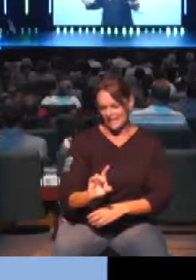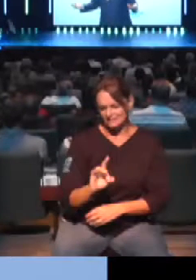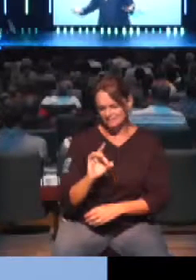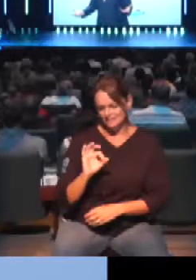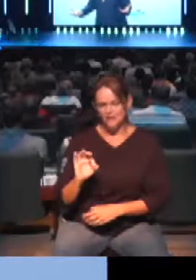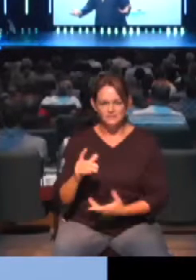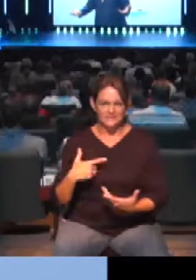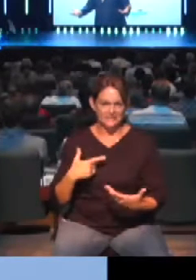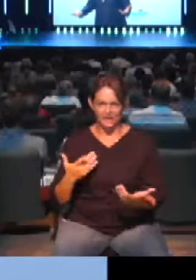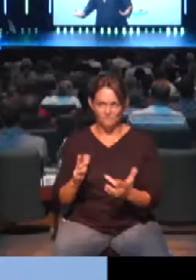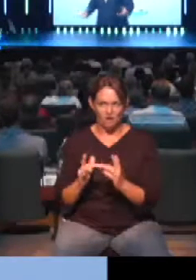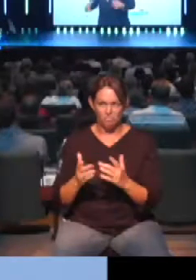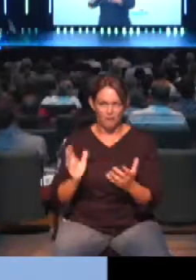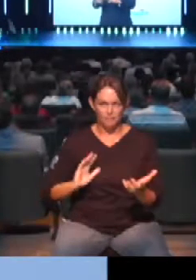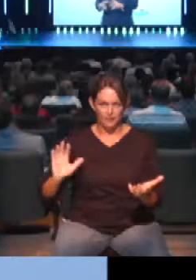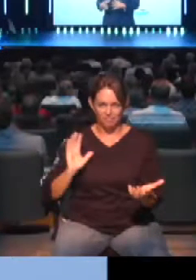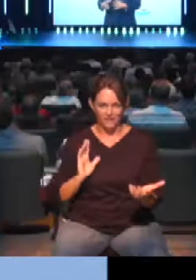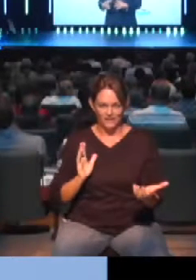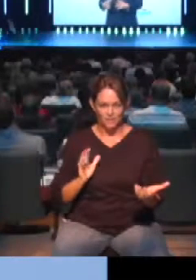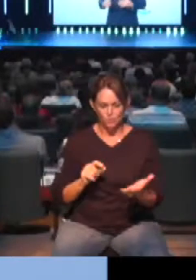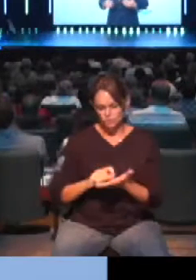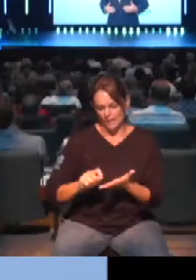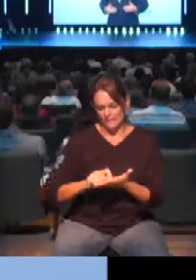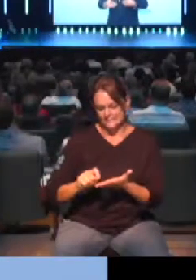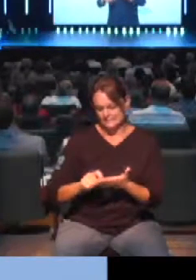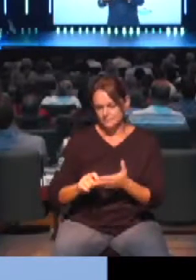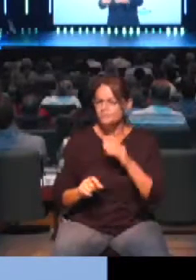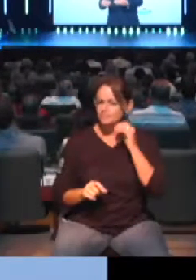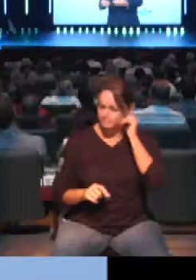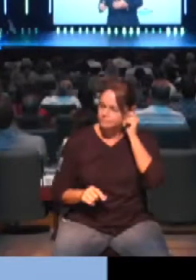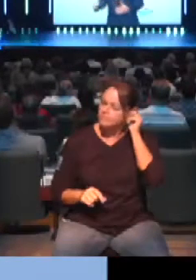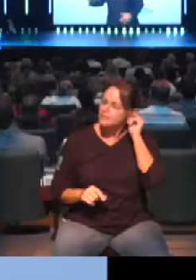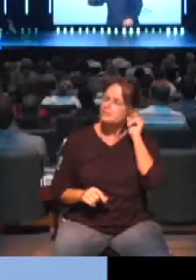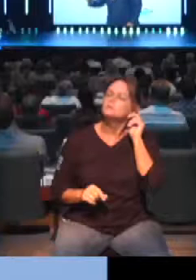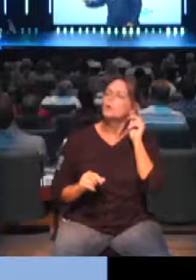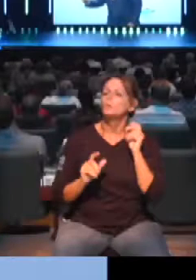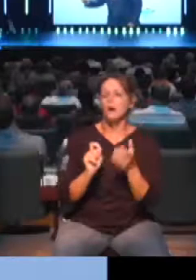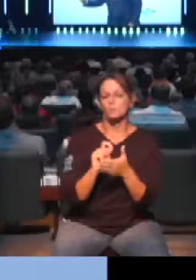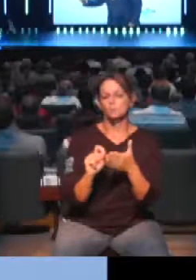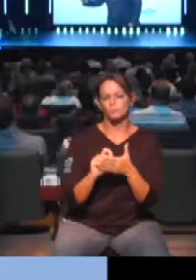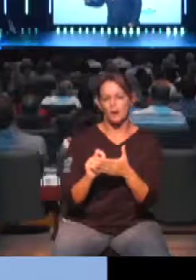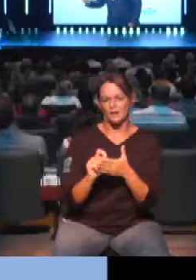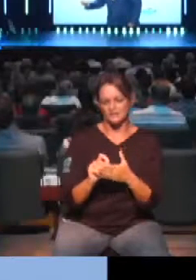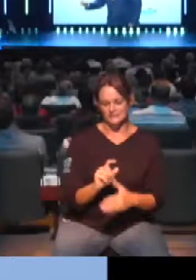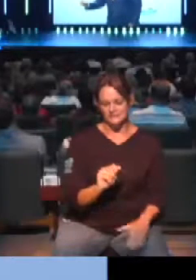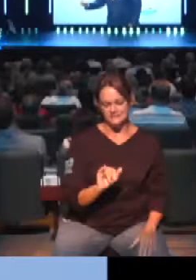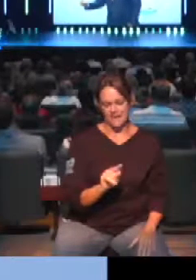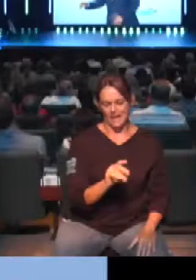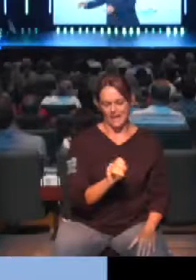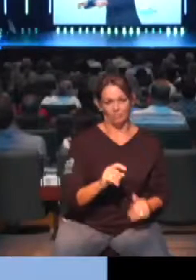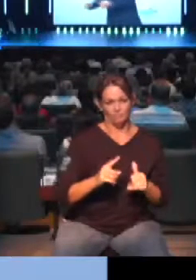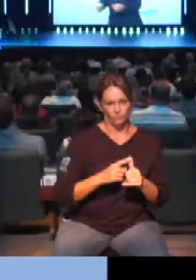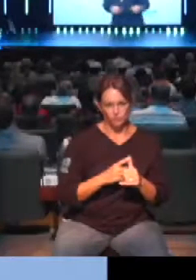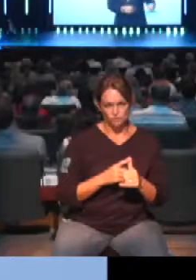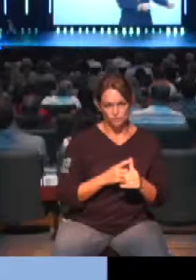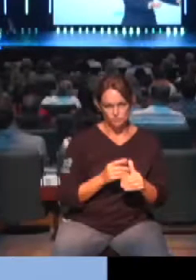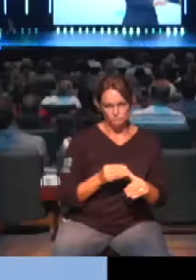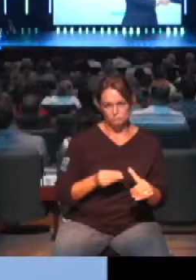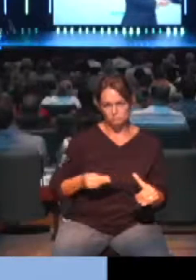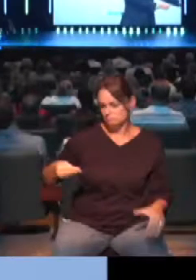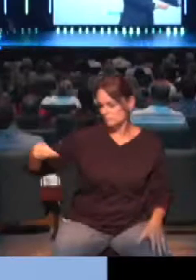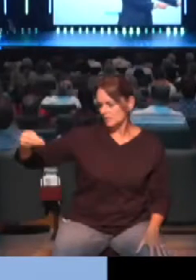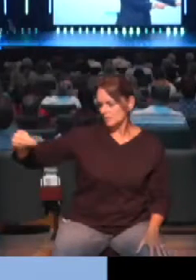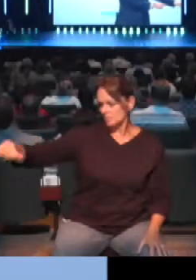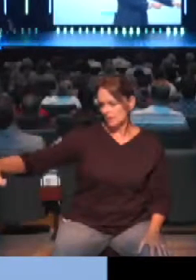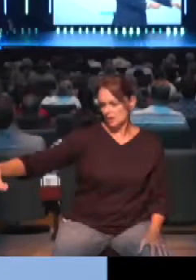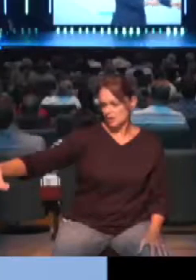because we didn't have online, okay? So I wrote checks. So when I would go in to write the checks, I would write the tithe check first, and then I would set it over